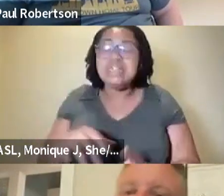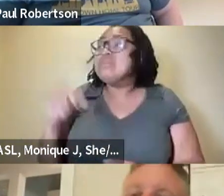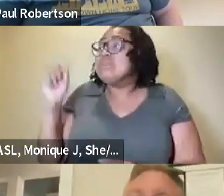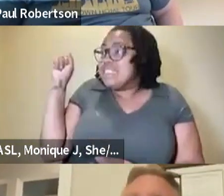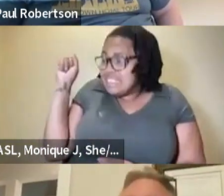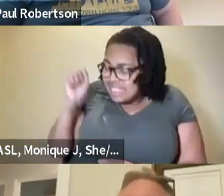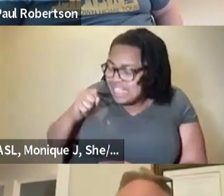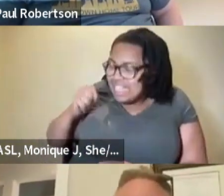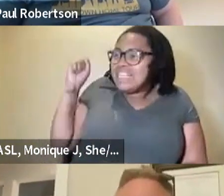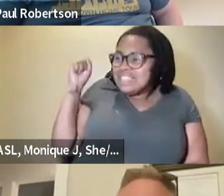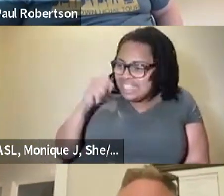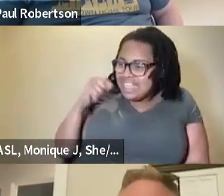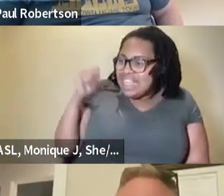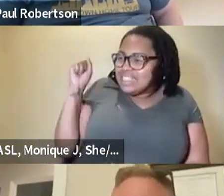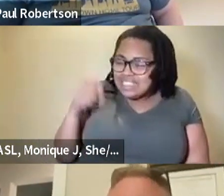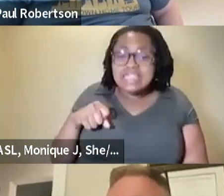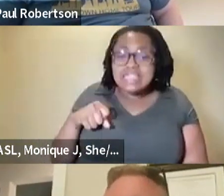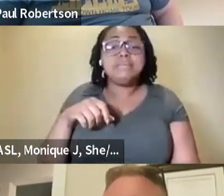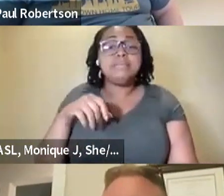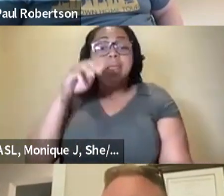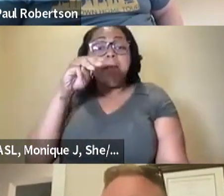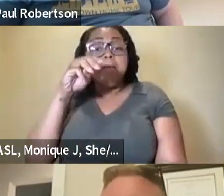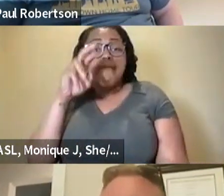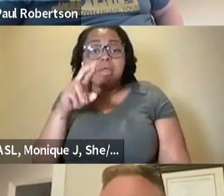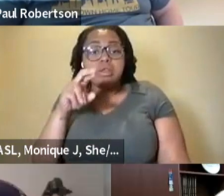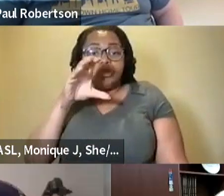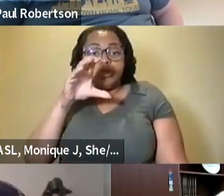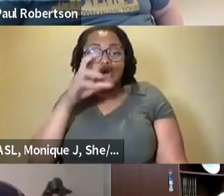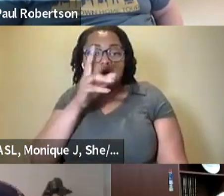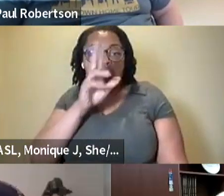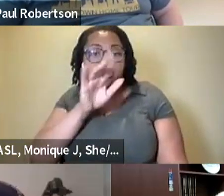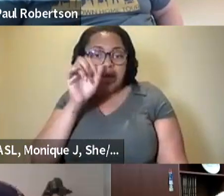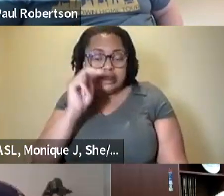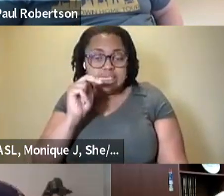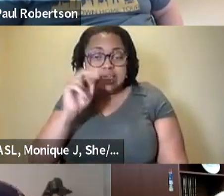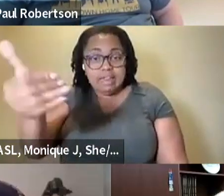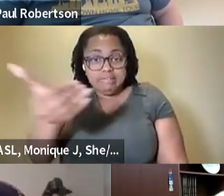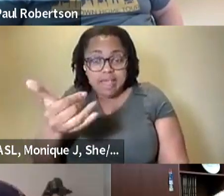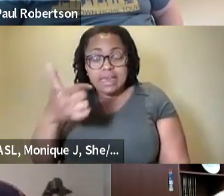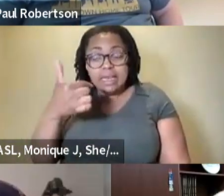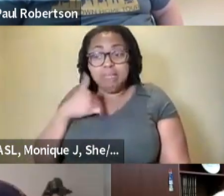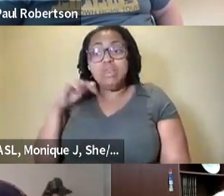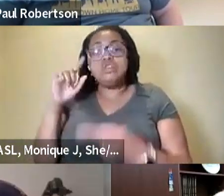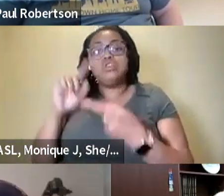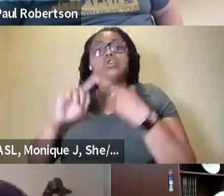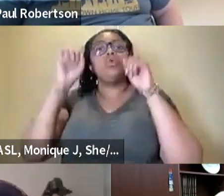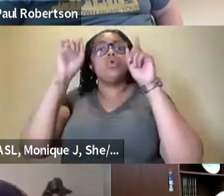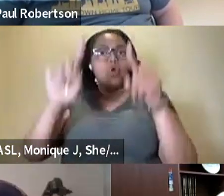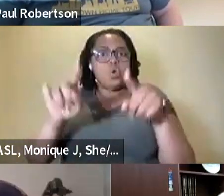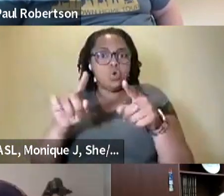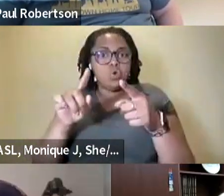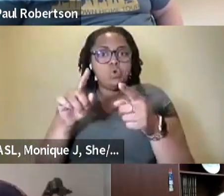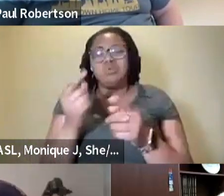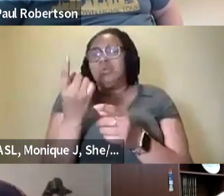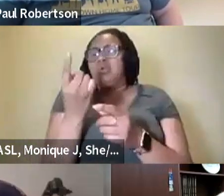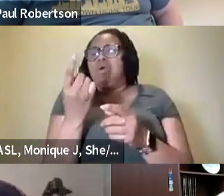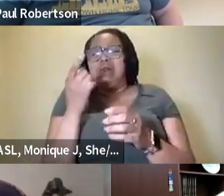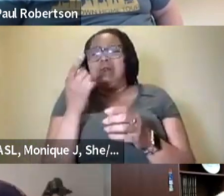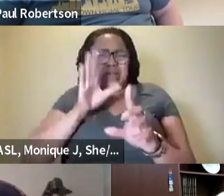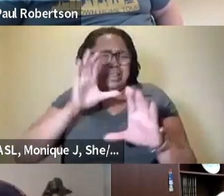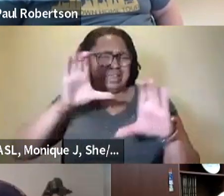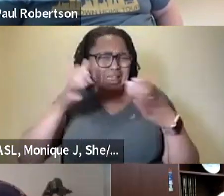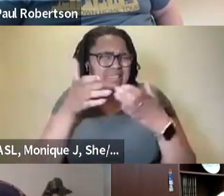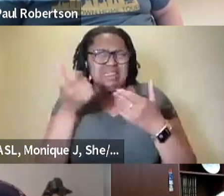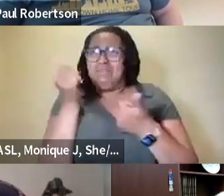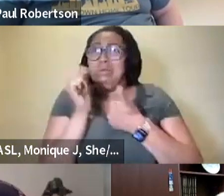Yes. Mr. Curitan invited me to come and speak to one of his classes. I don't remember how long ago that